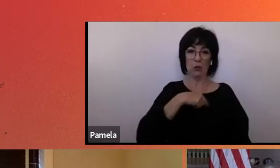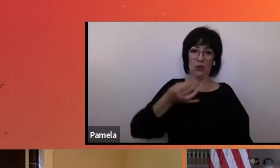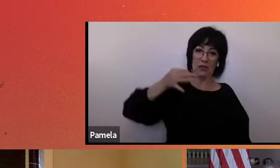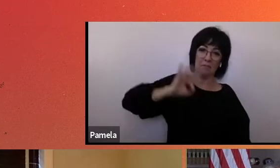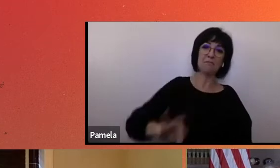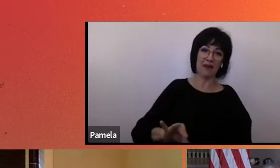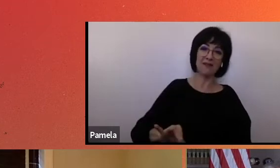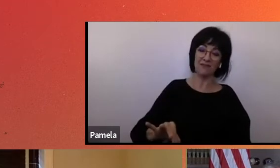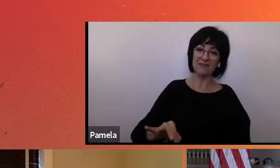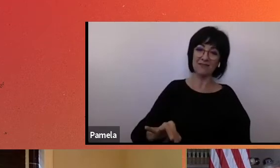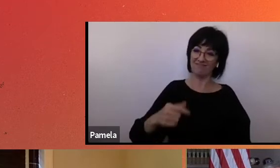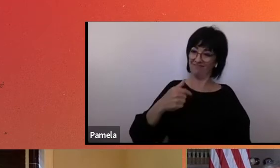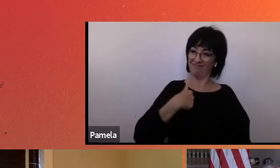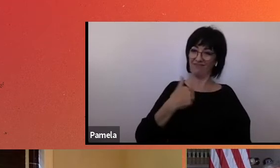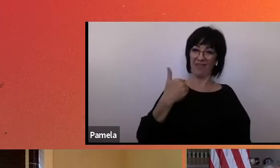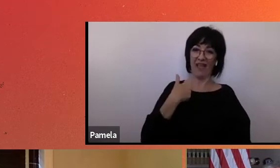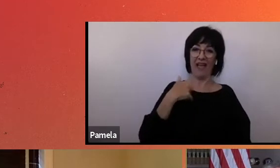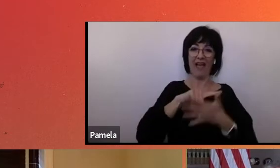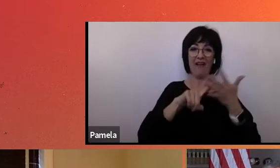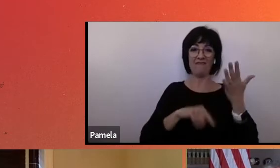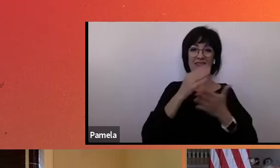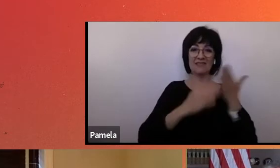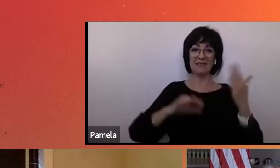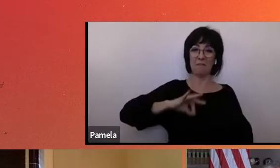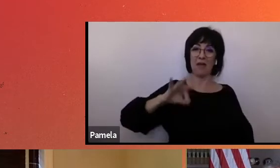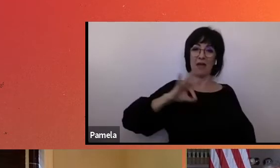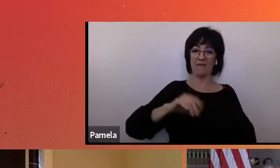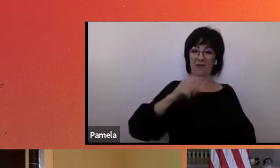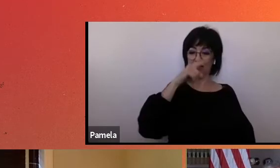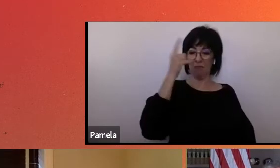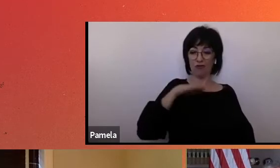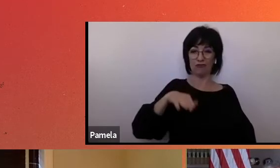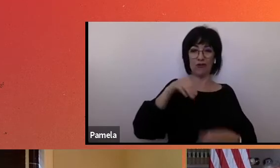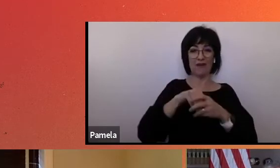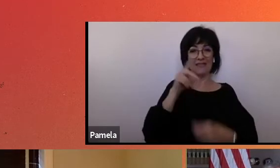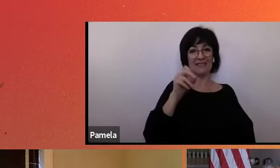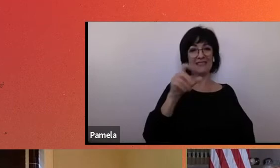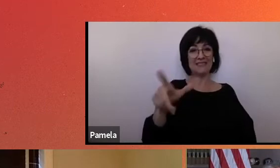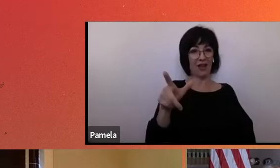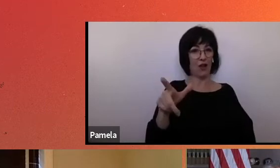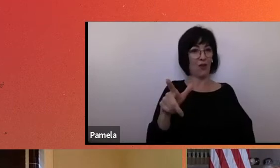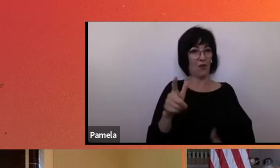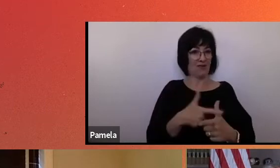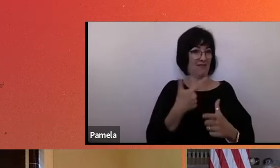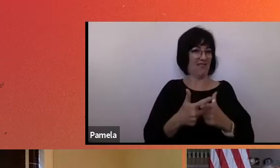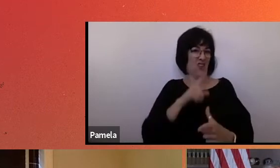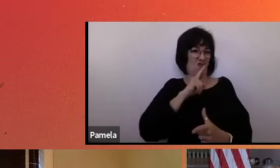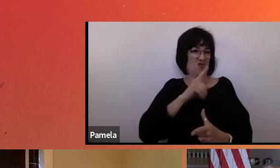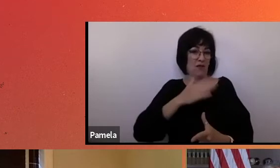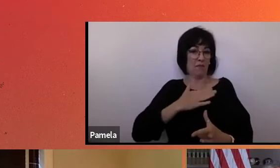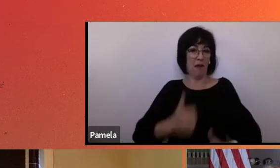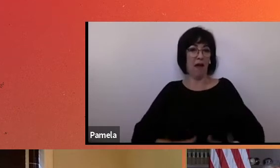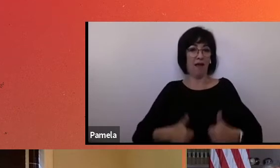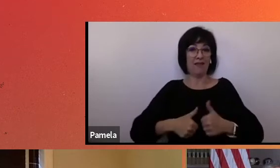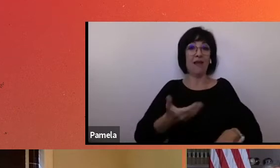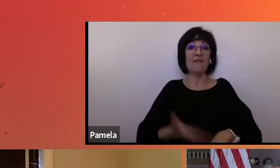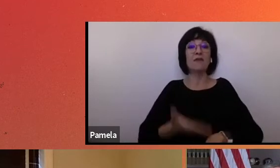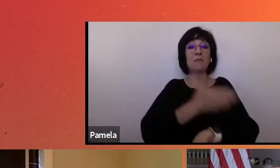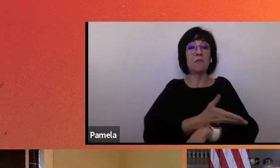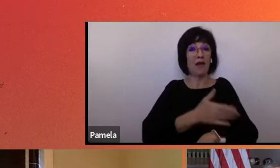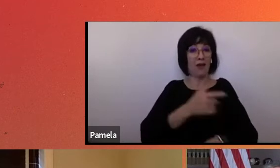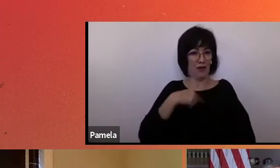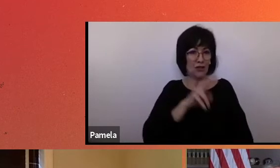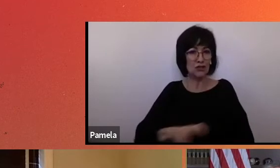Delaware, I certainly would not have had some of the experiences that I have had as a Black woman in Delaware, having traveled throughout all 50